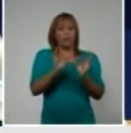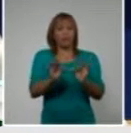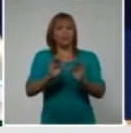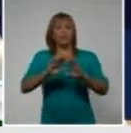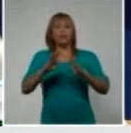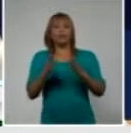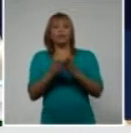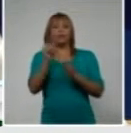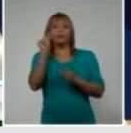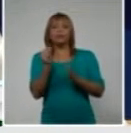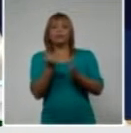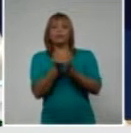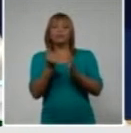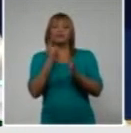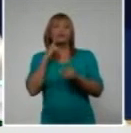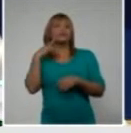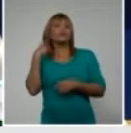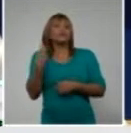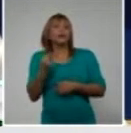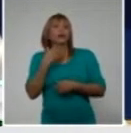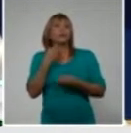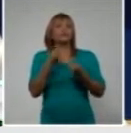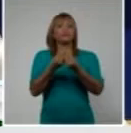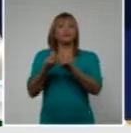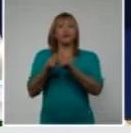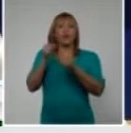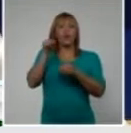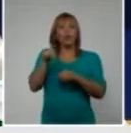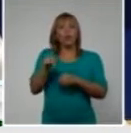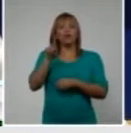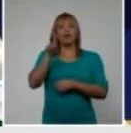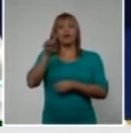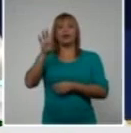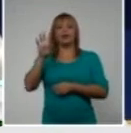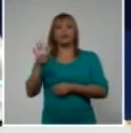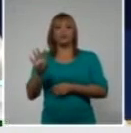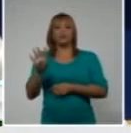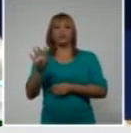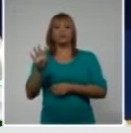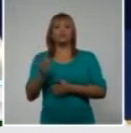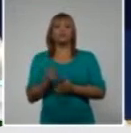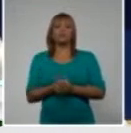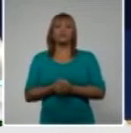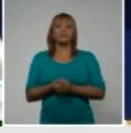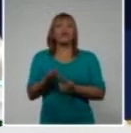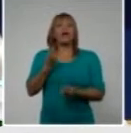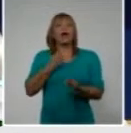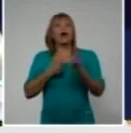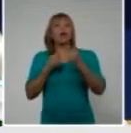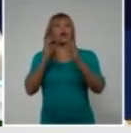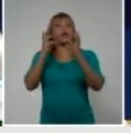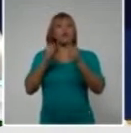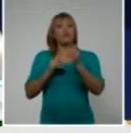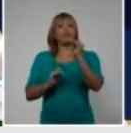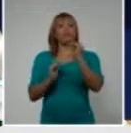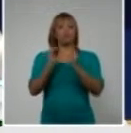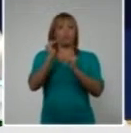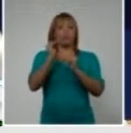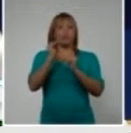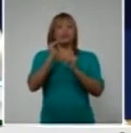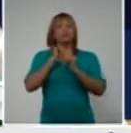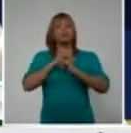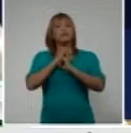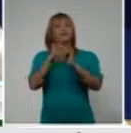feature, considering the fact that we're unable to identify the person who carries and transmits the disease while presenting an